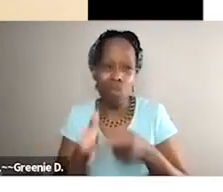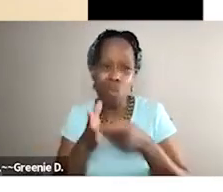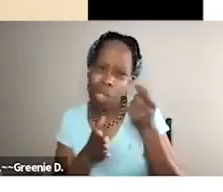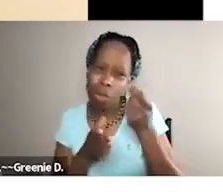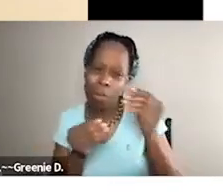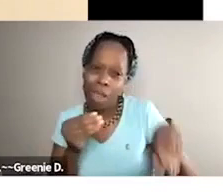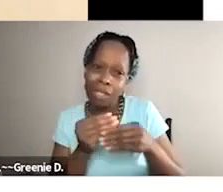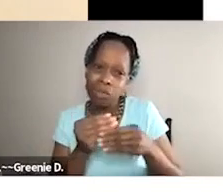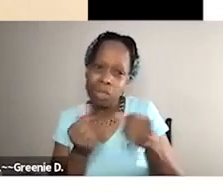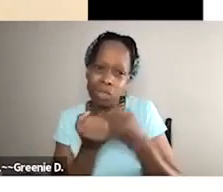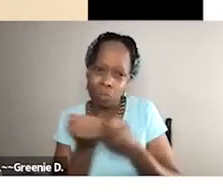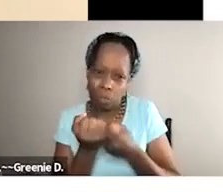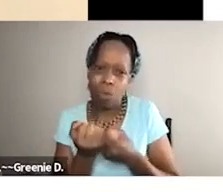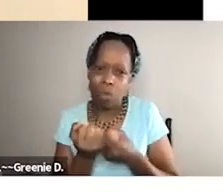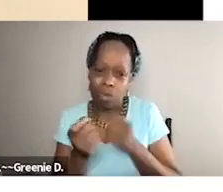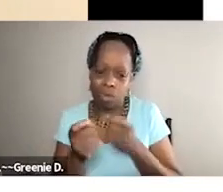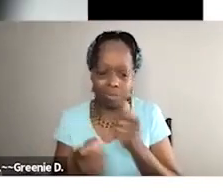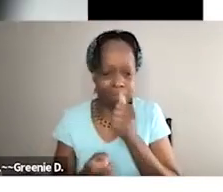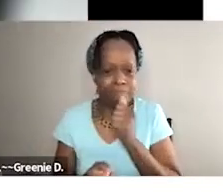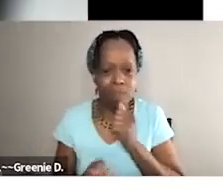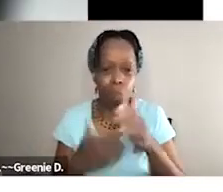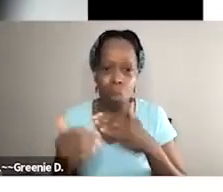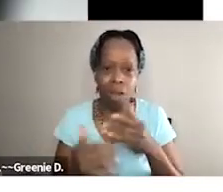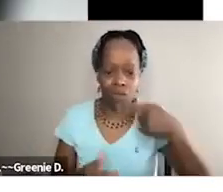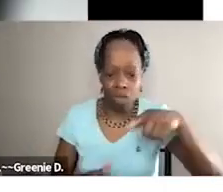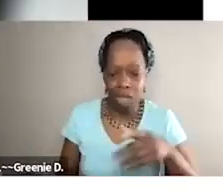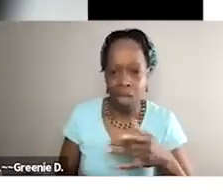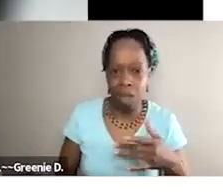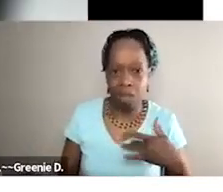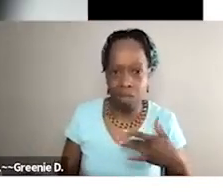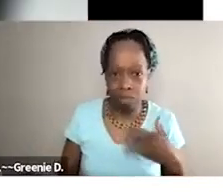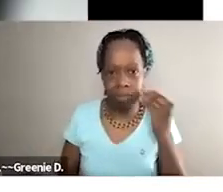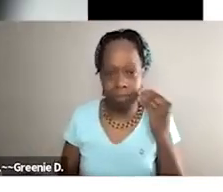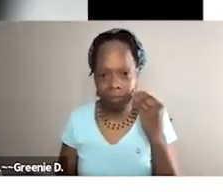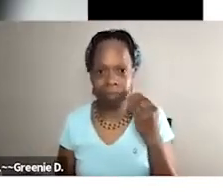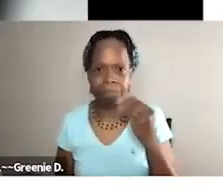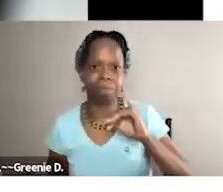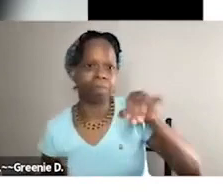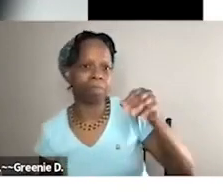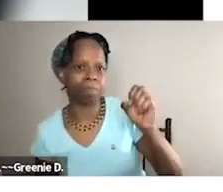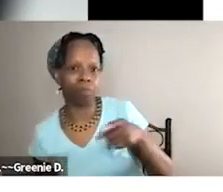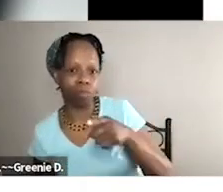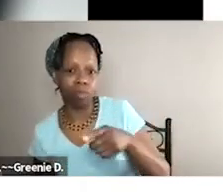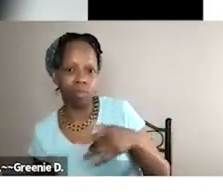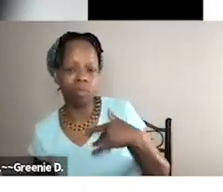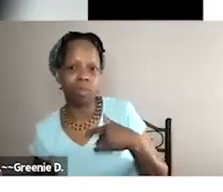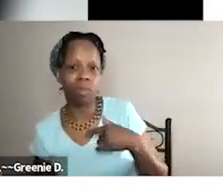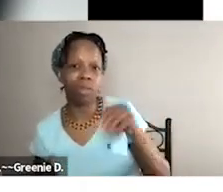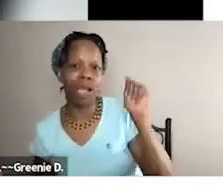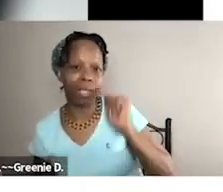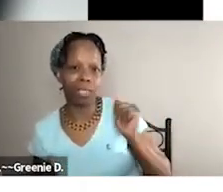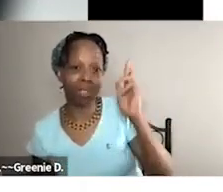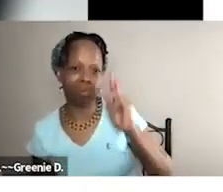deal with different things that they may be feeling. I also think, and feel free either Ashley or Rachel to jump in on this, I also think